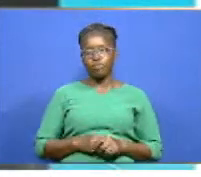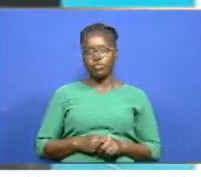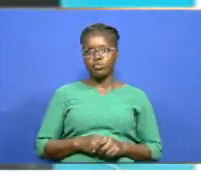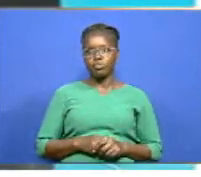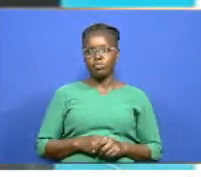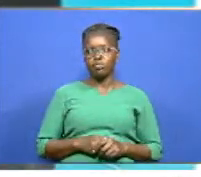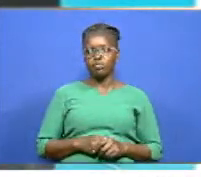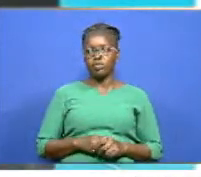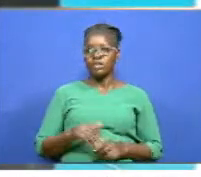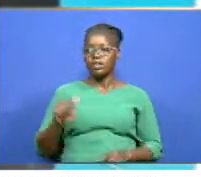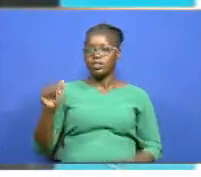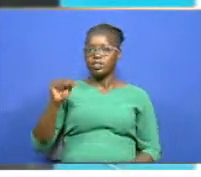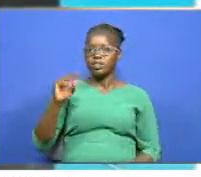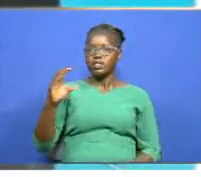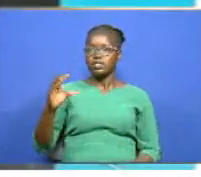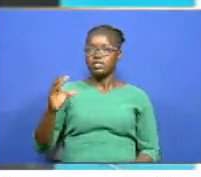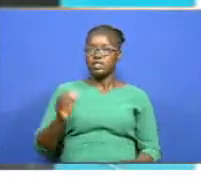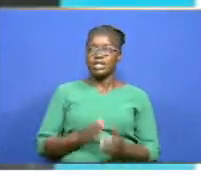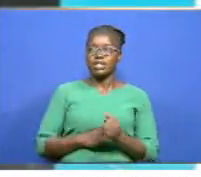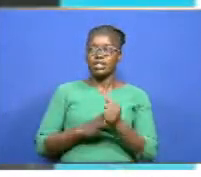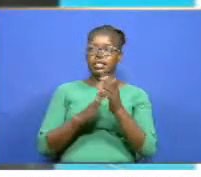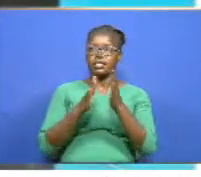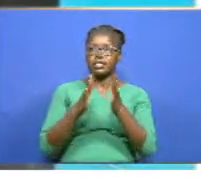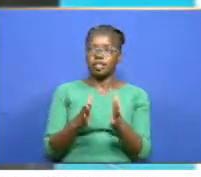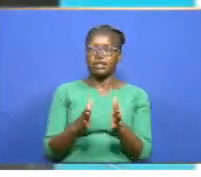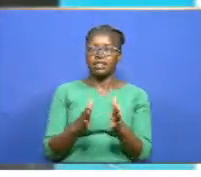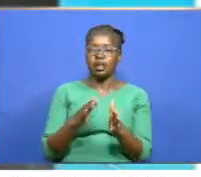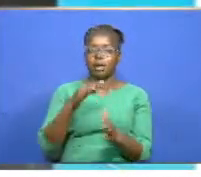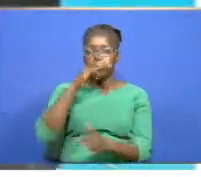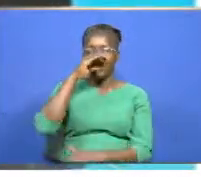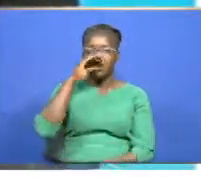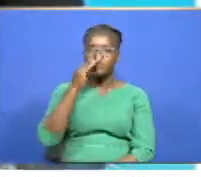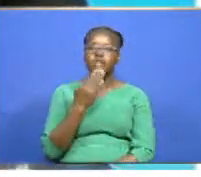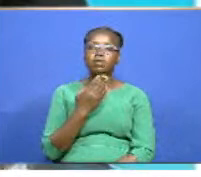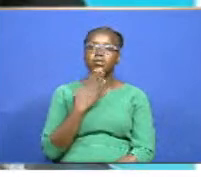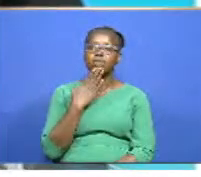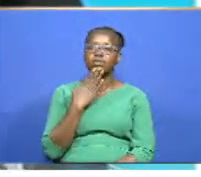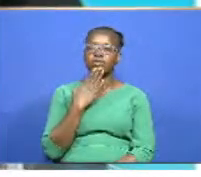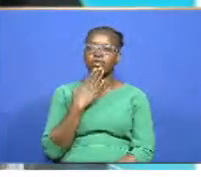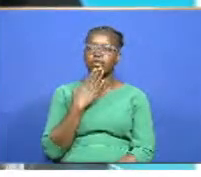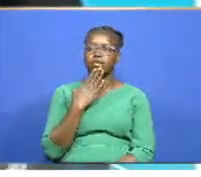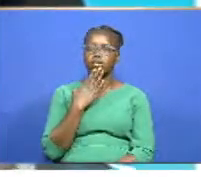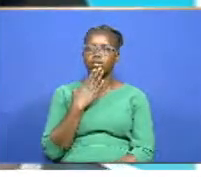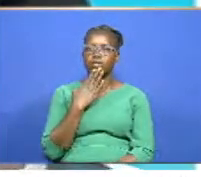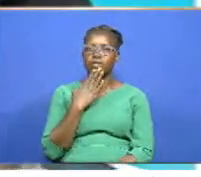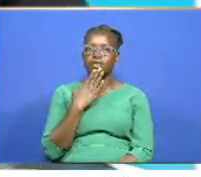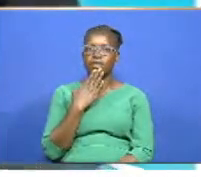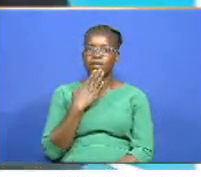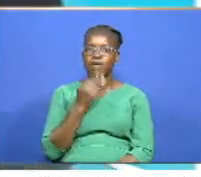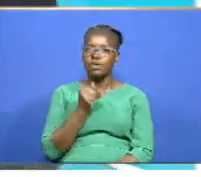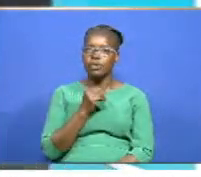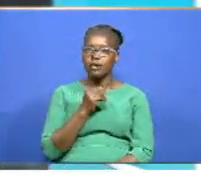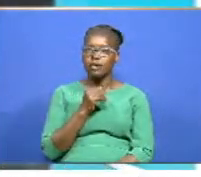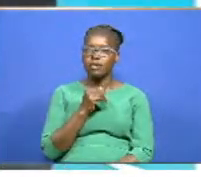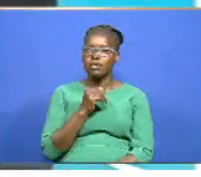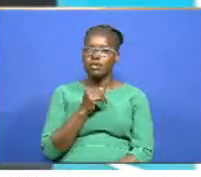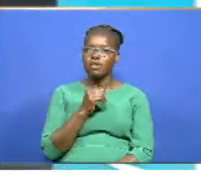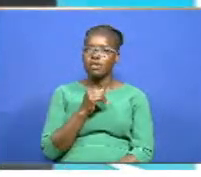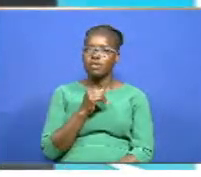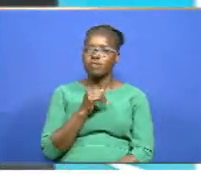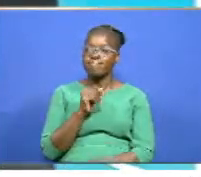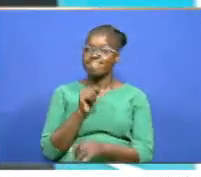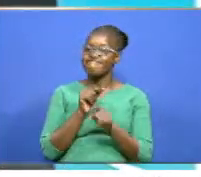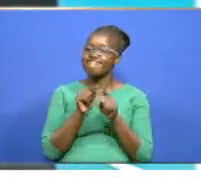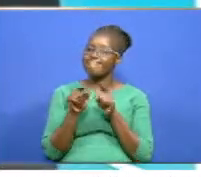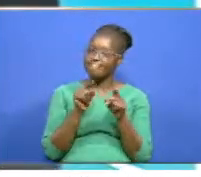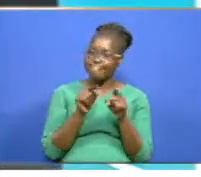is ANC party leader Musalia Mudavadi actually making some some allegations.